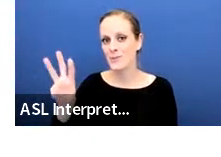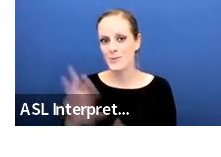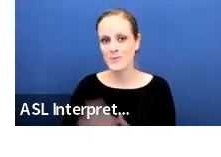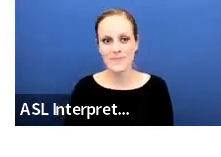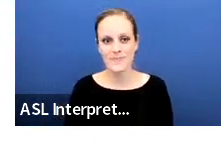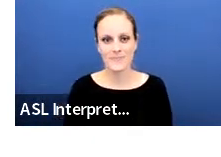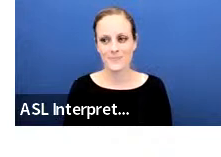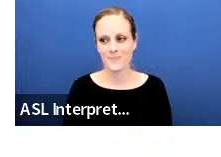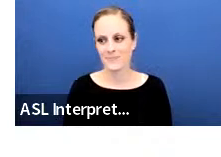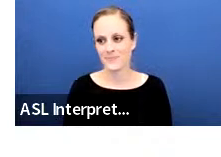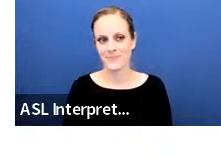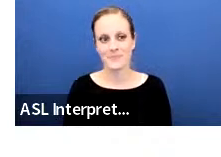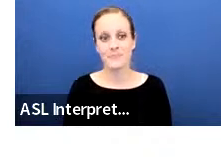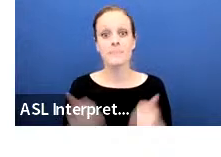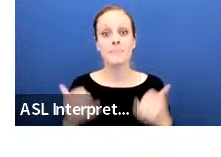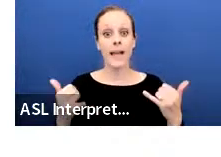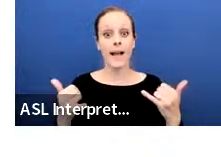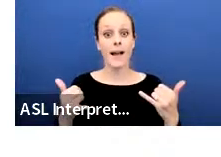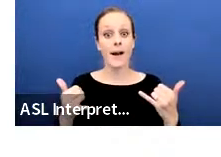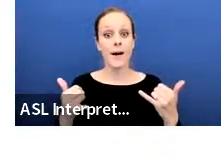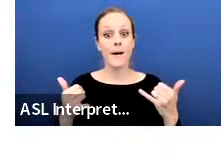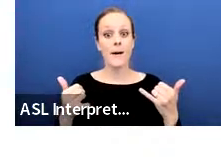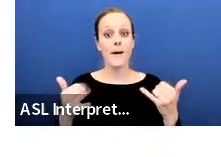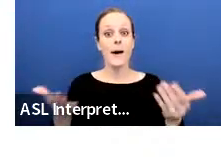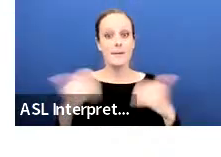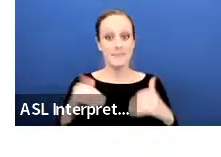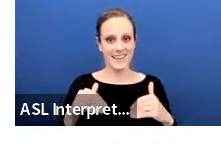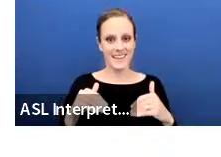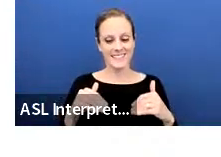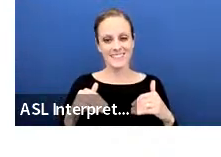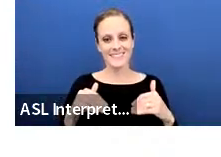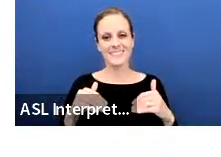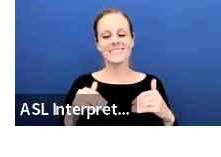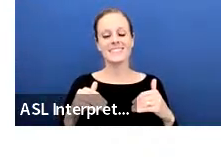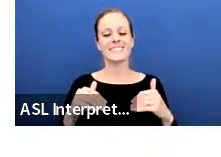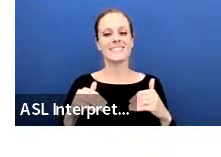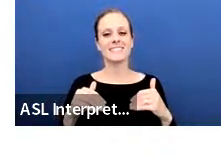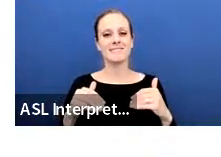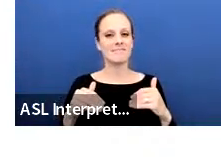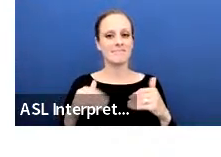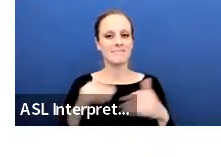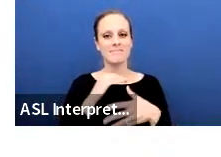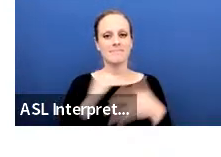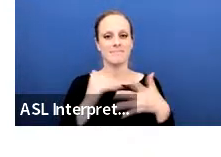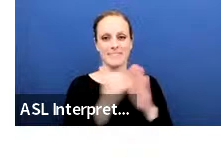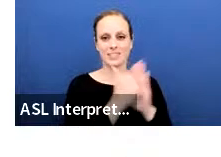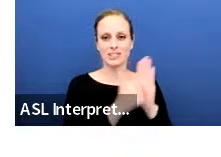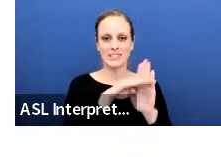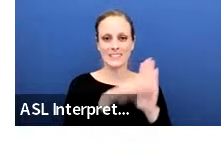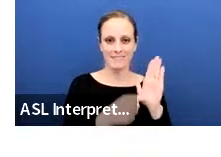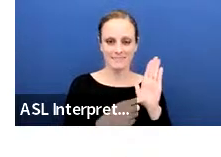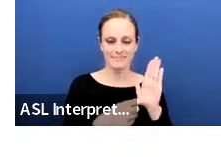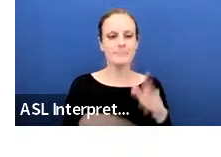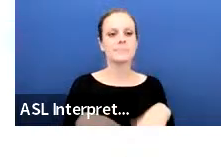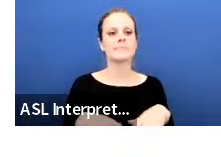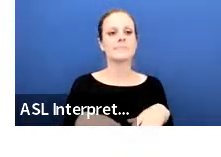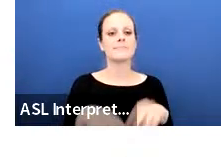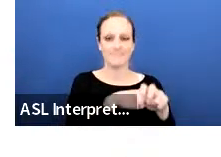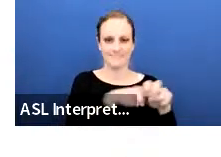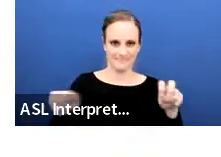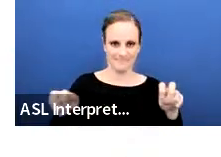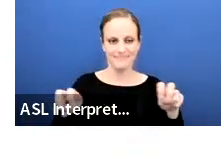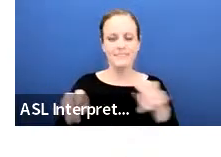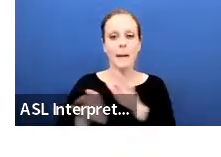And we will now move to our next part of the program. This will be building relationships with your